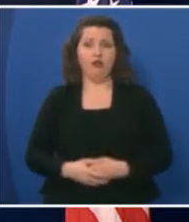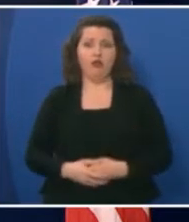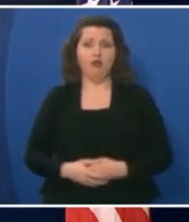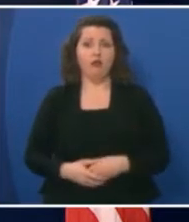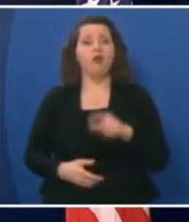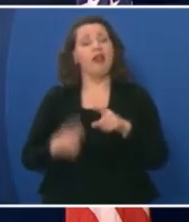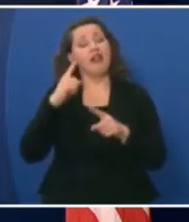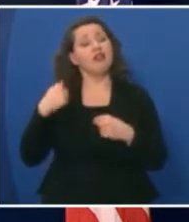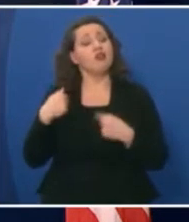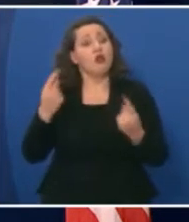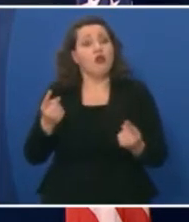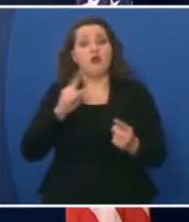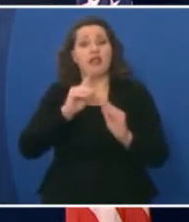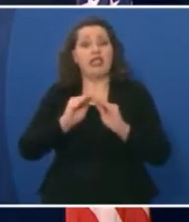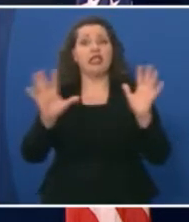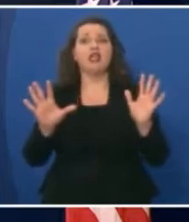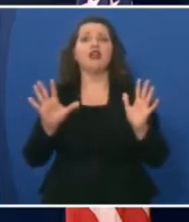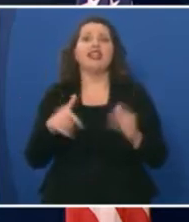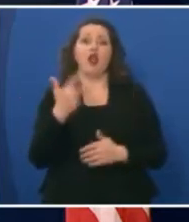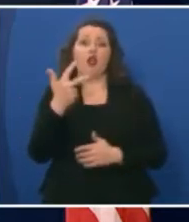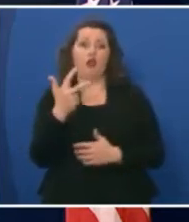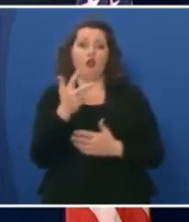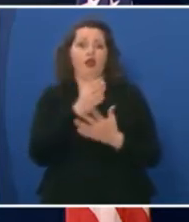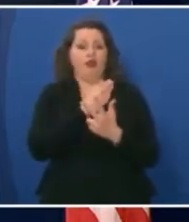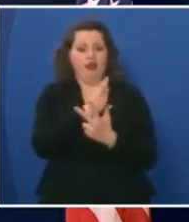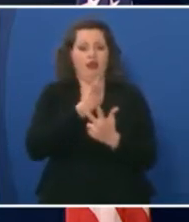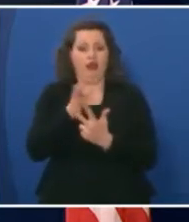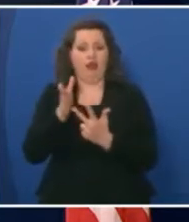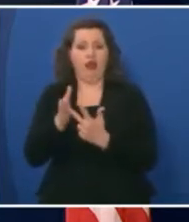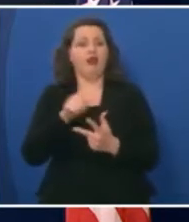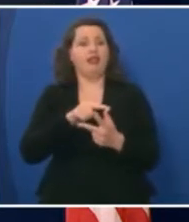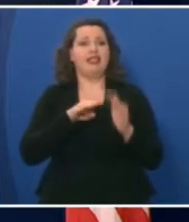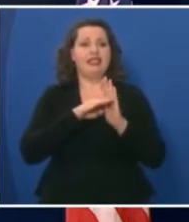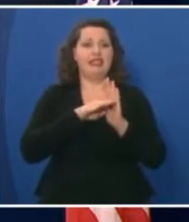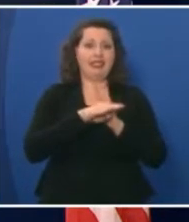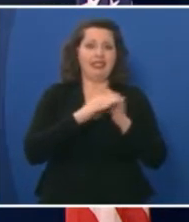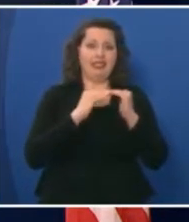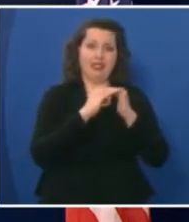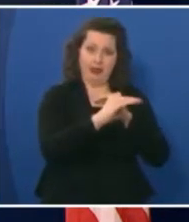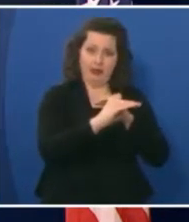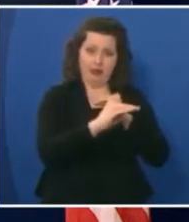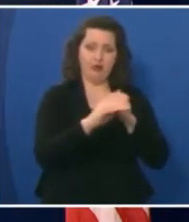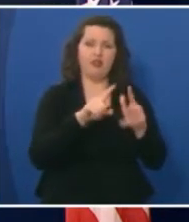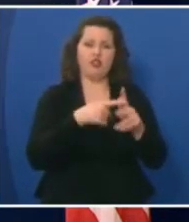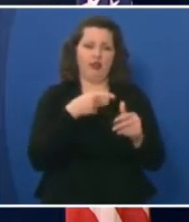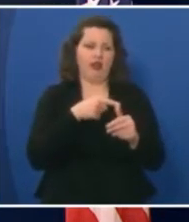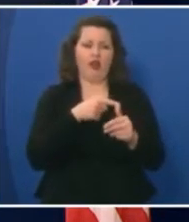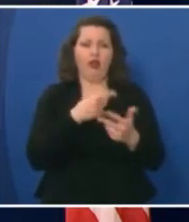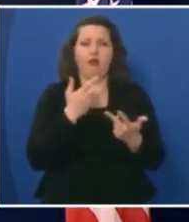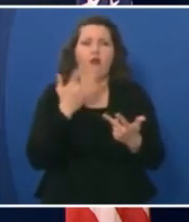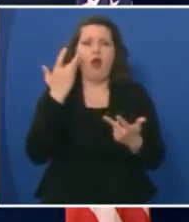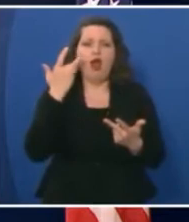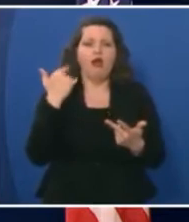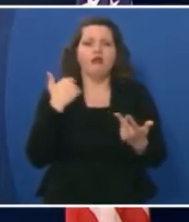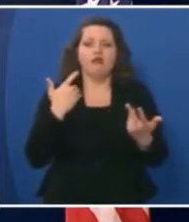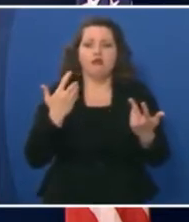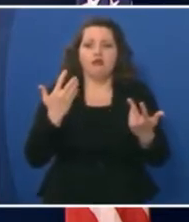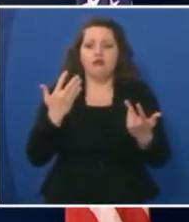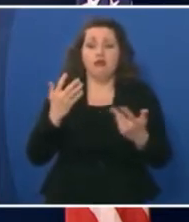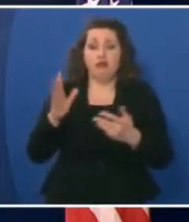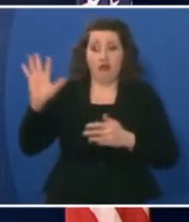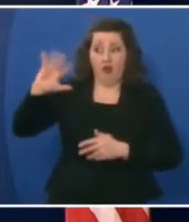that we've looked at it from a 3-phased approach. Stabilization, so we started there because we didn't know from early reports how